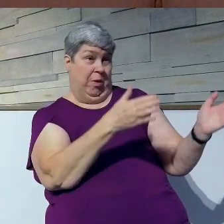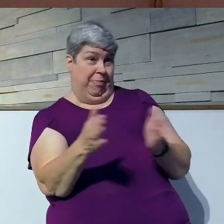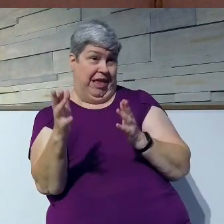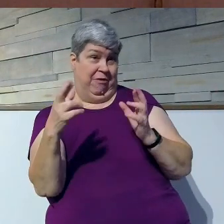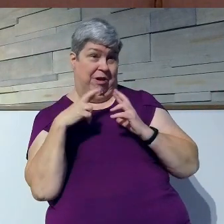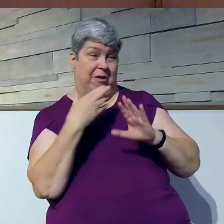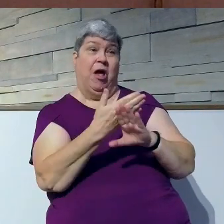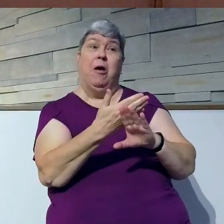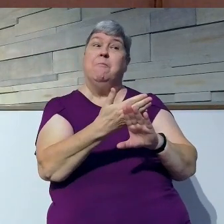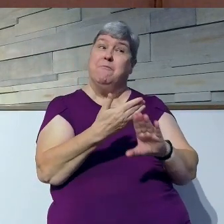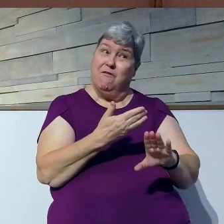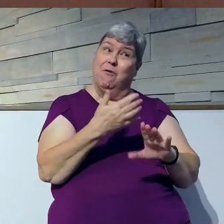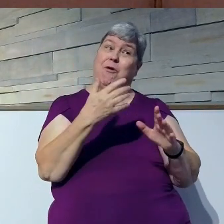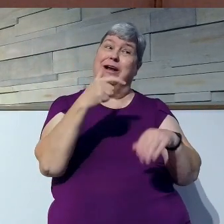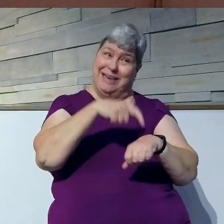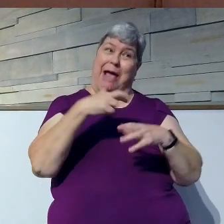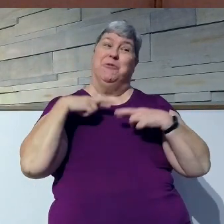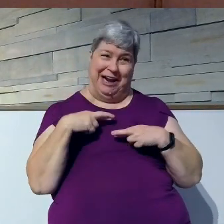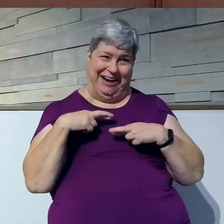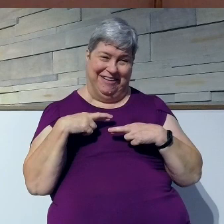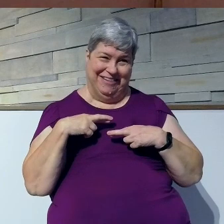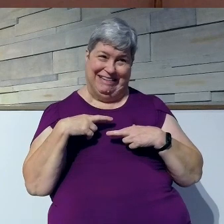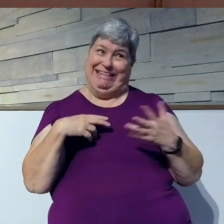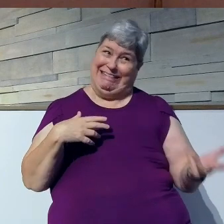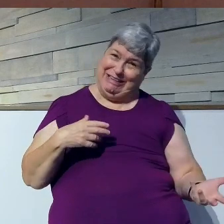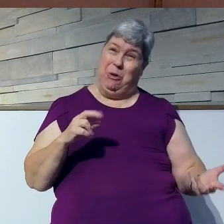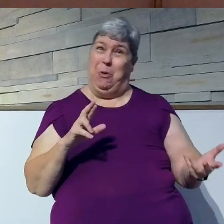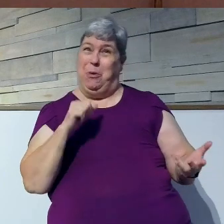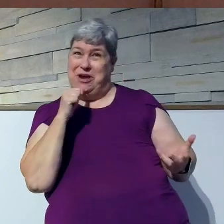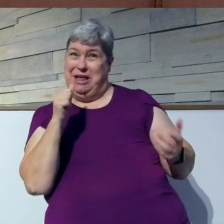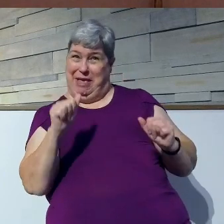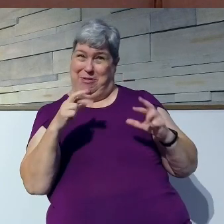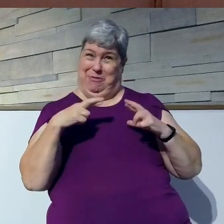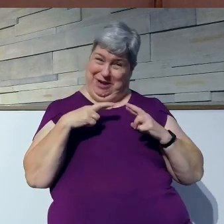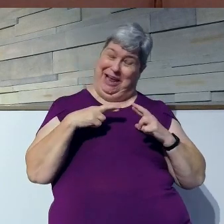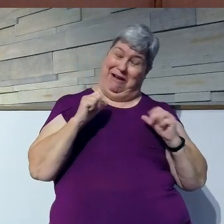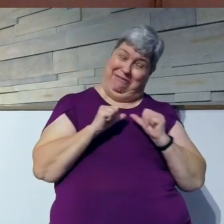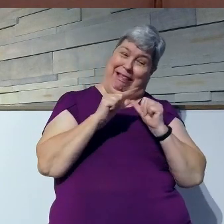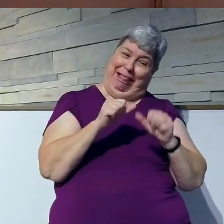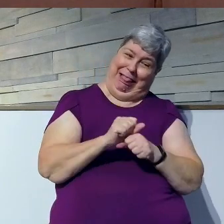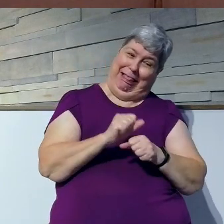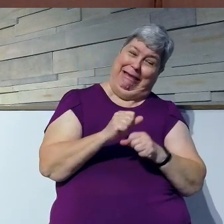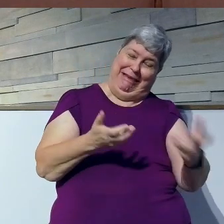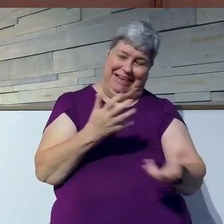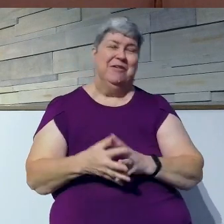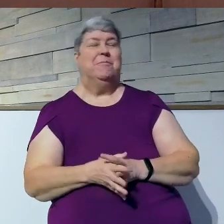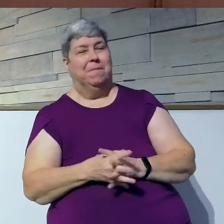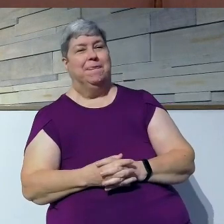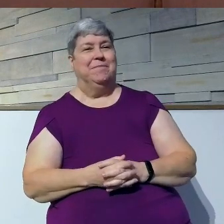retirement before your retirement. Otherwise, you will not be retiring, okay? That's just the way that that